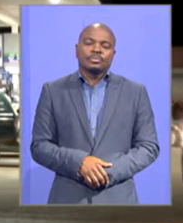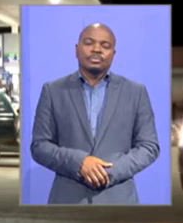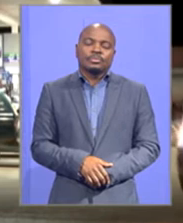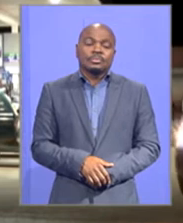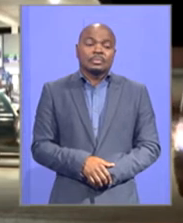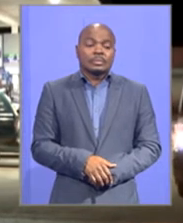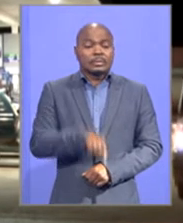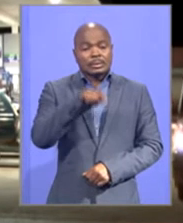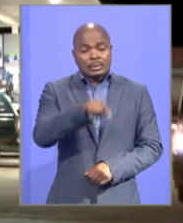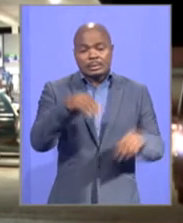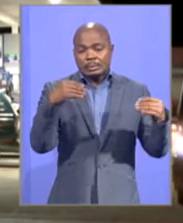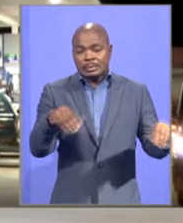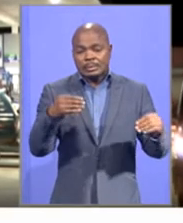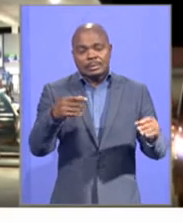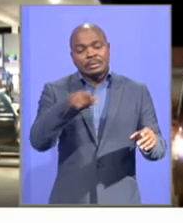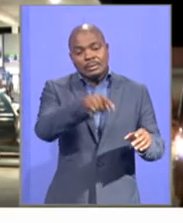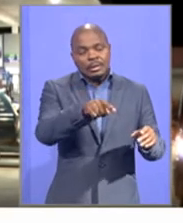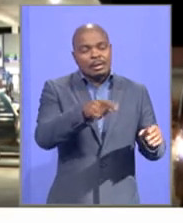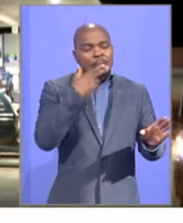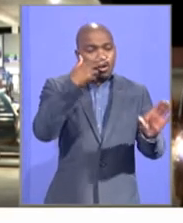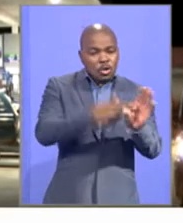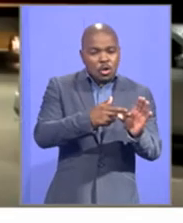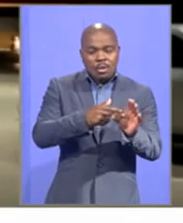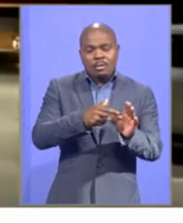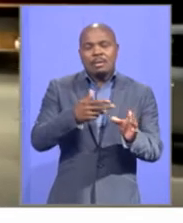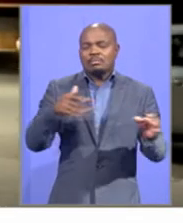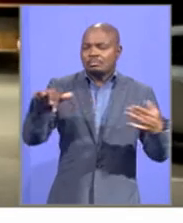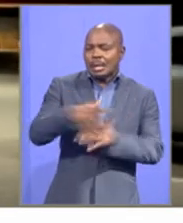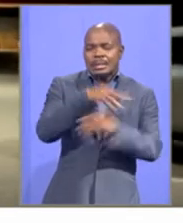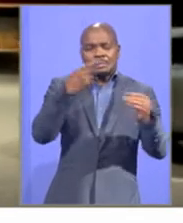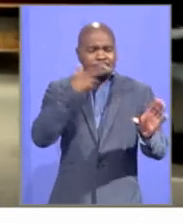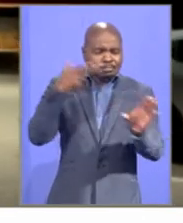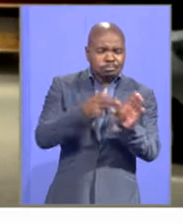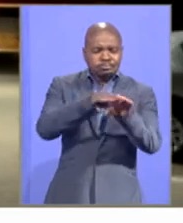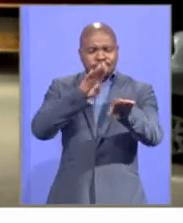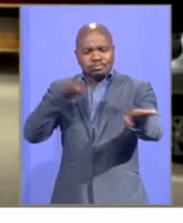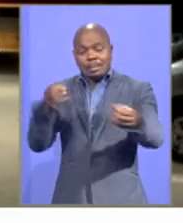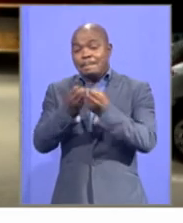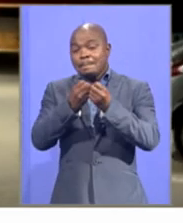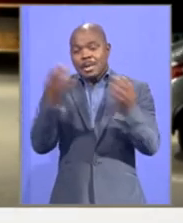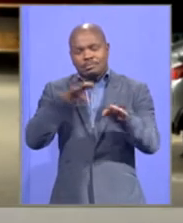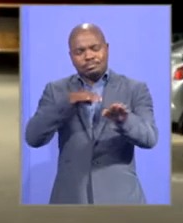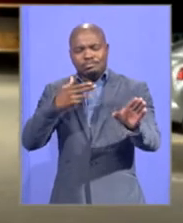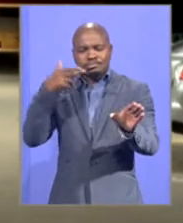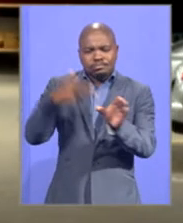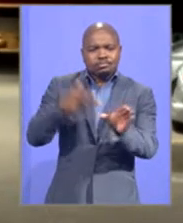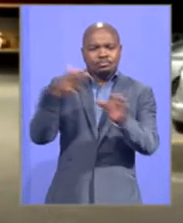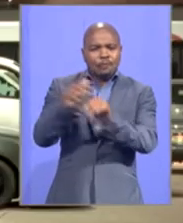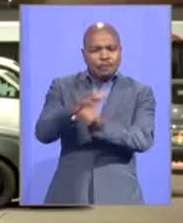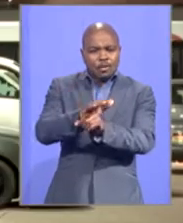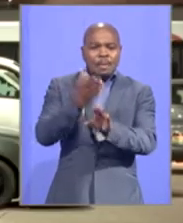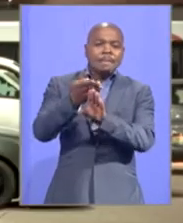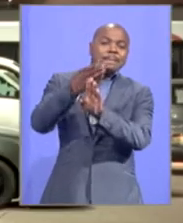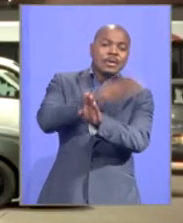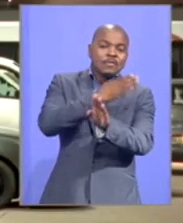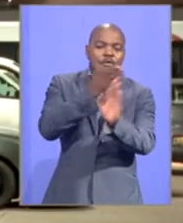Go ne go tlhanasela mo diteišeneng tsa lookwane mono Vryburg. Bontsi jwa bakgweetsi ba ne ba tshela lookwane mo dijanageng tsa bona pele tlhwatlhwa